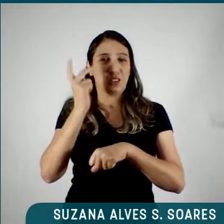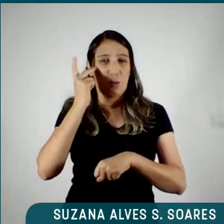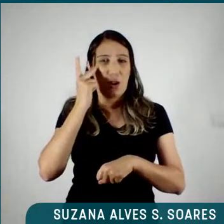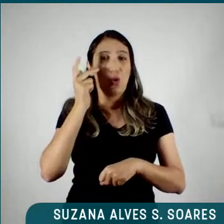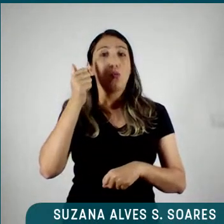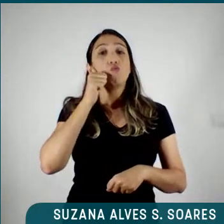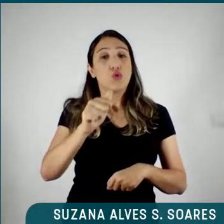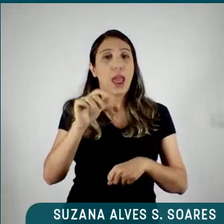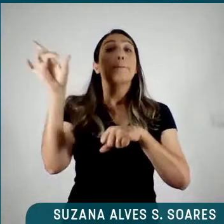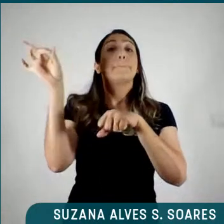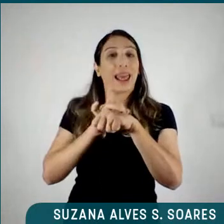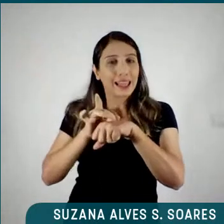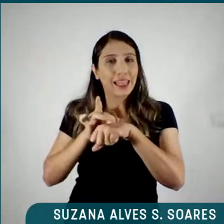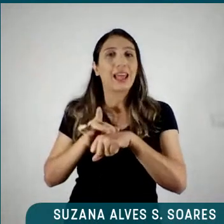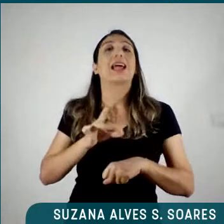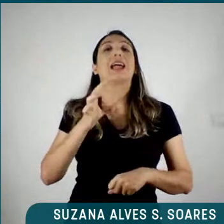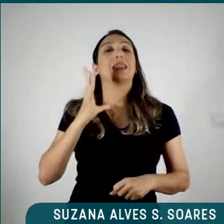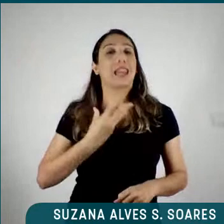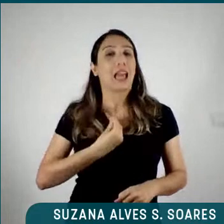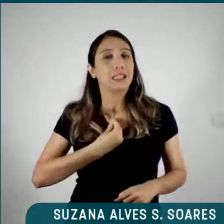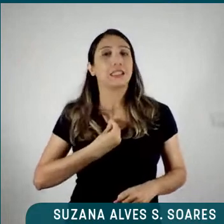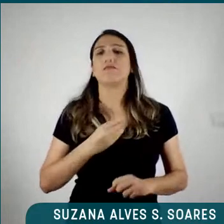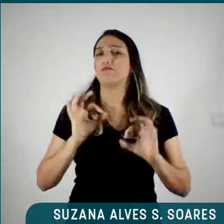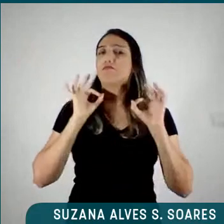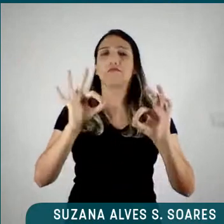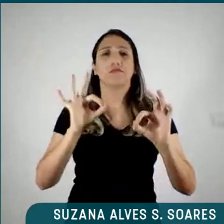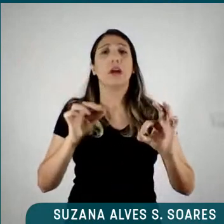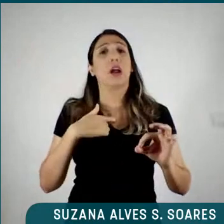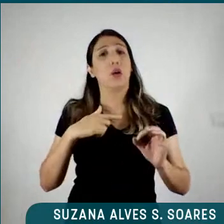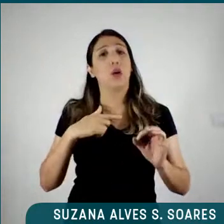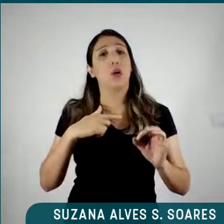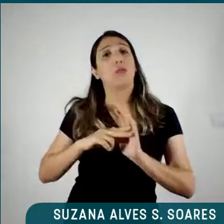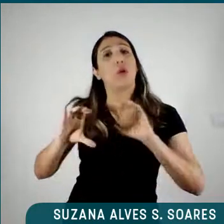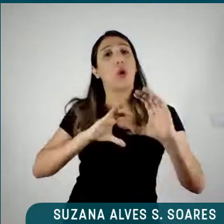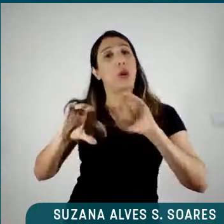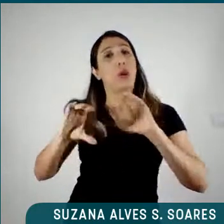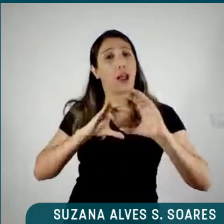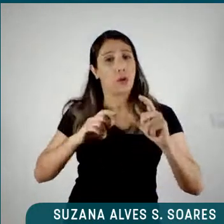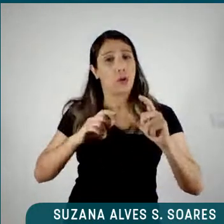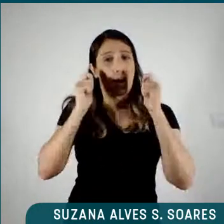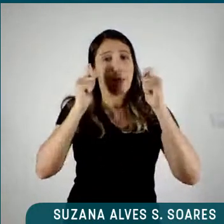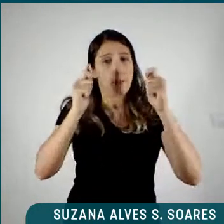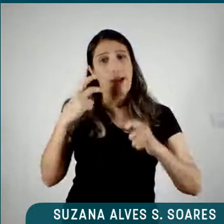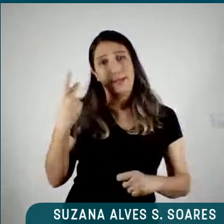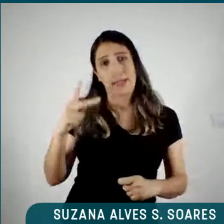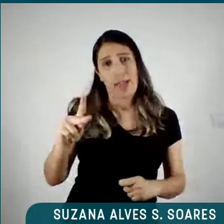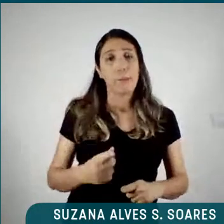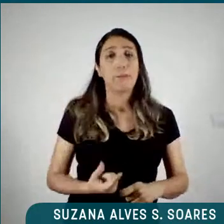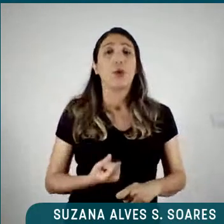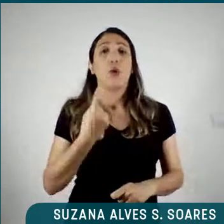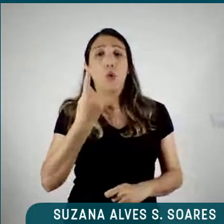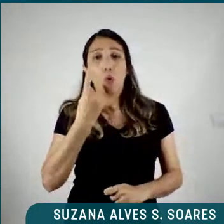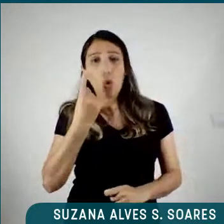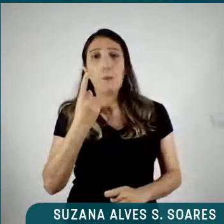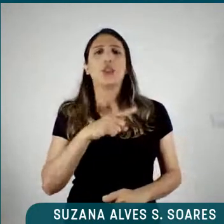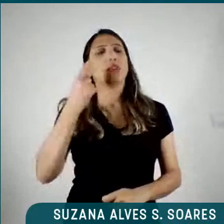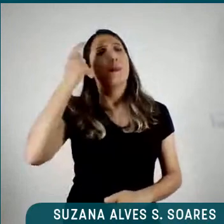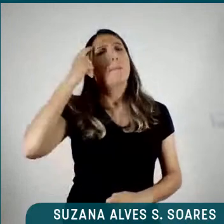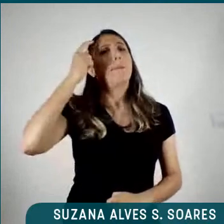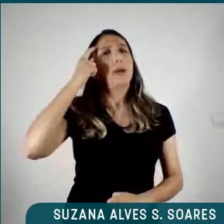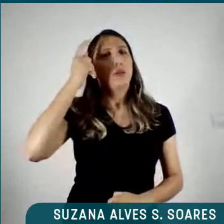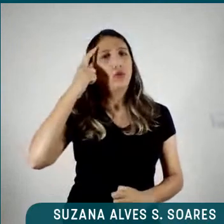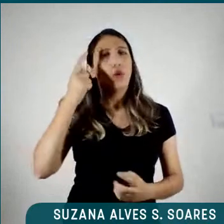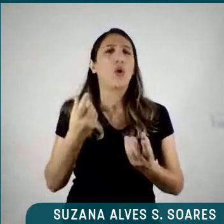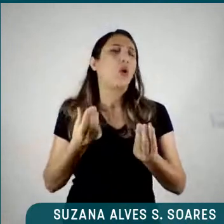uh, this is related with São Paulo state deputy. She's a black